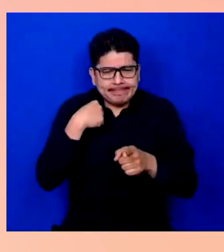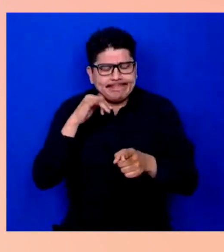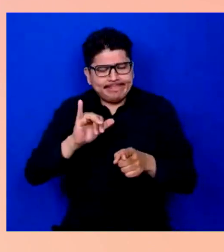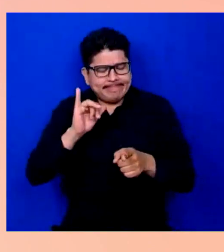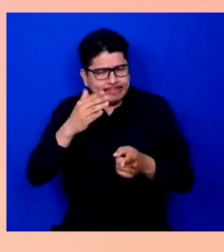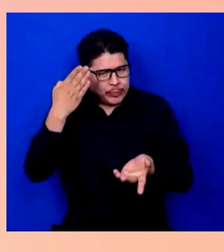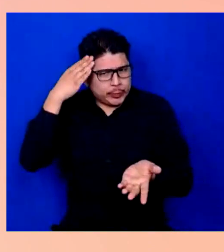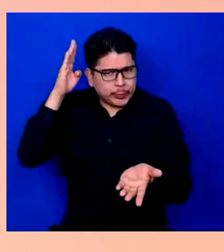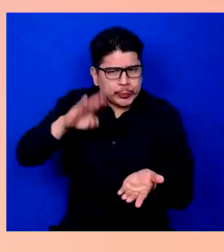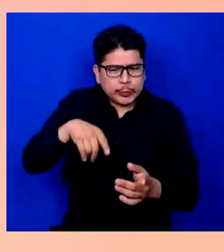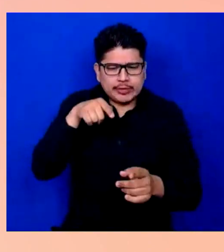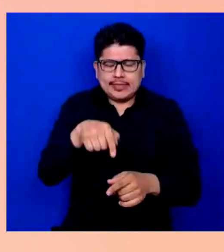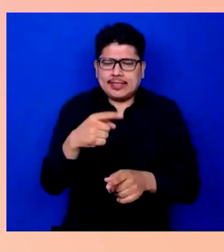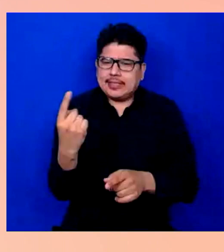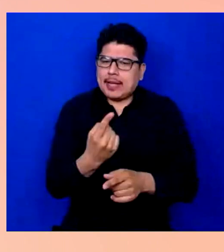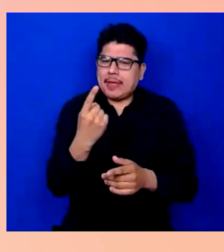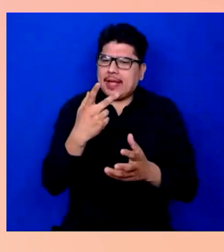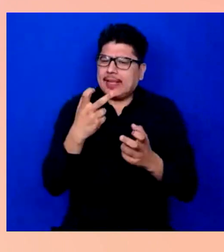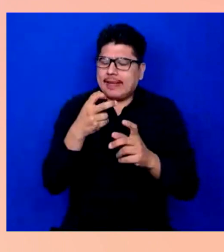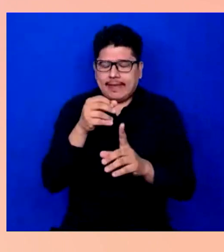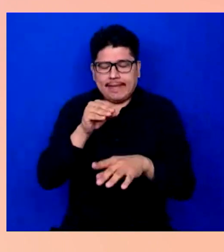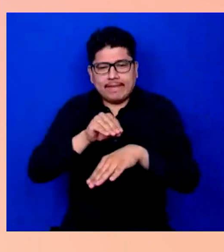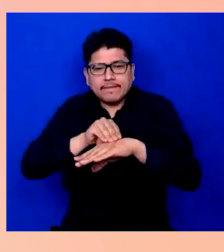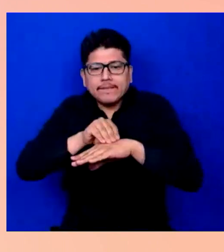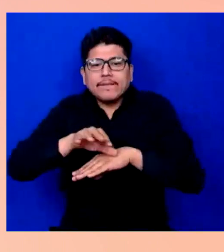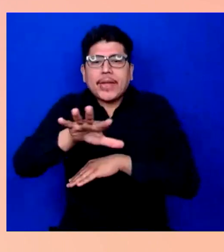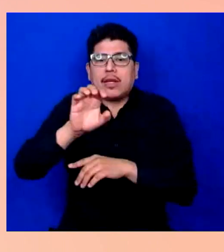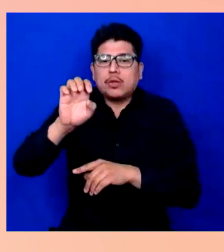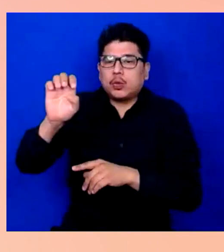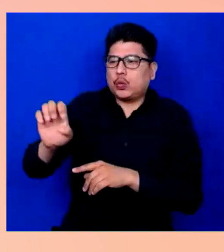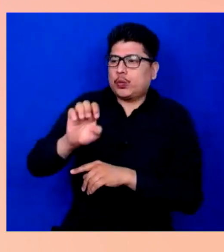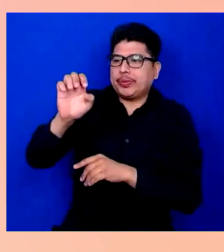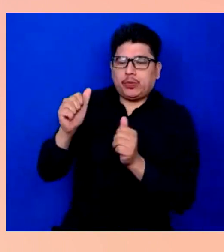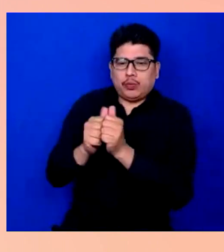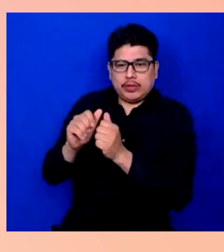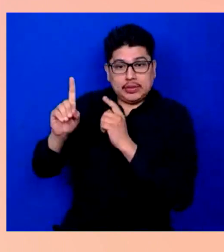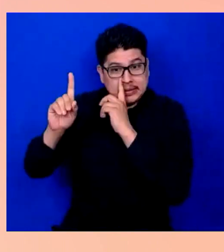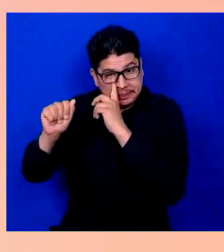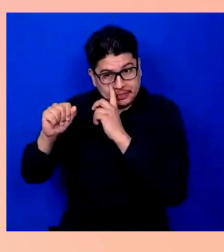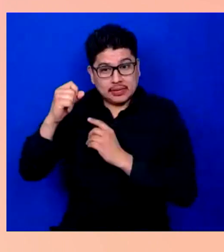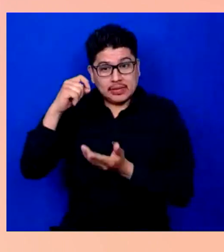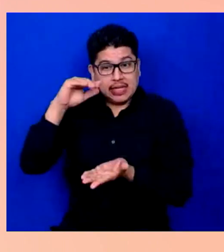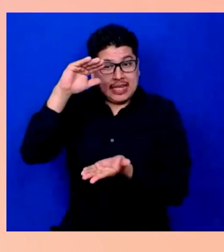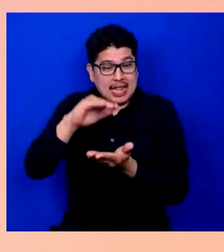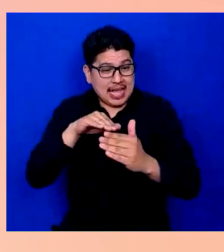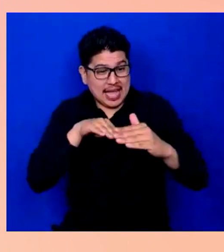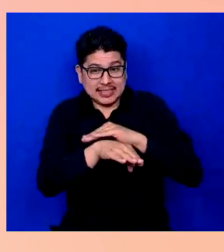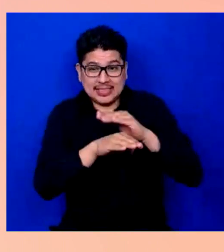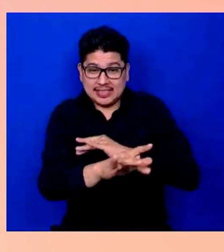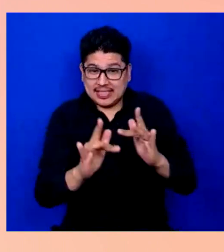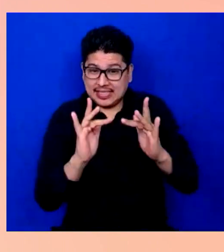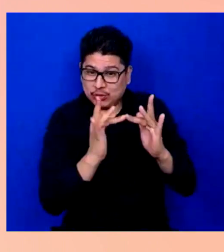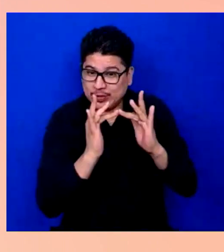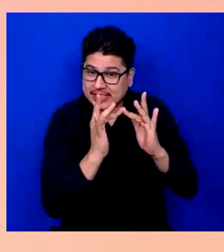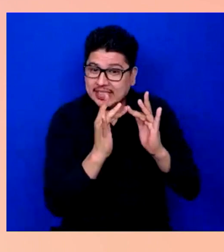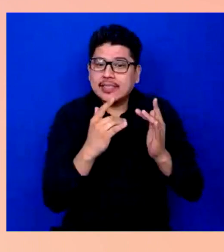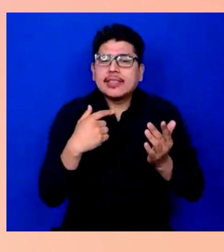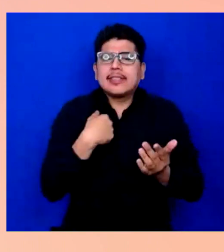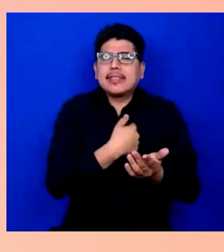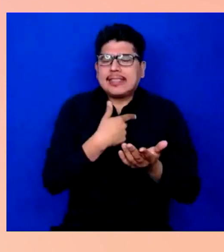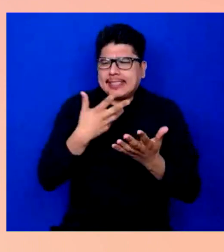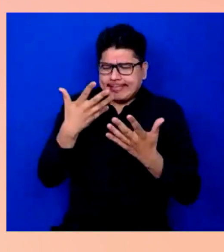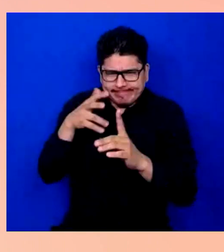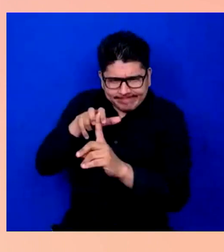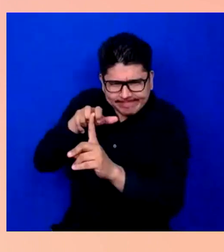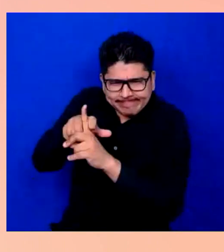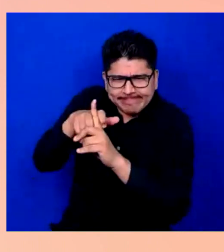also affects Europeans with disabilities, the less access to the internet. And we are tackling this with European legislation